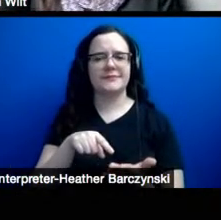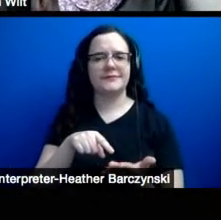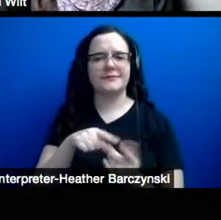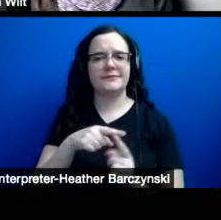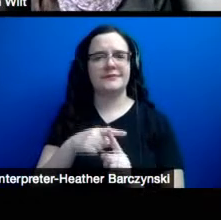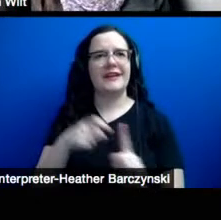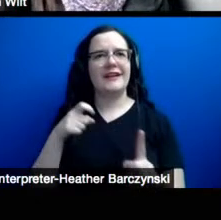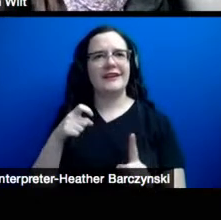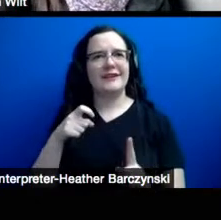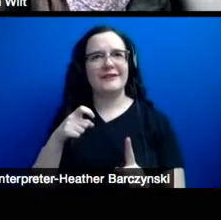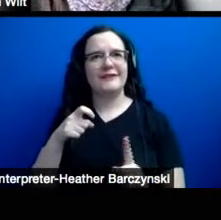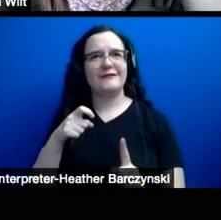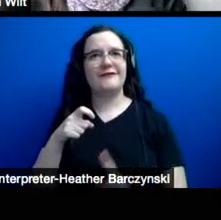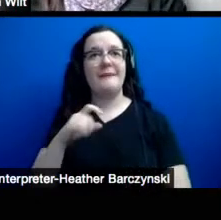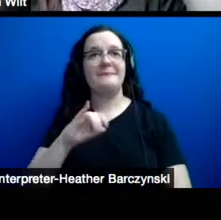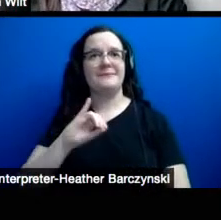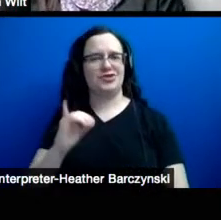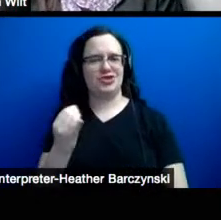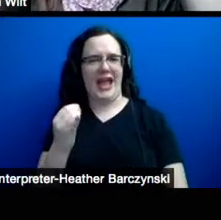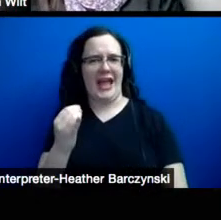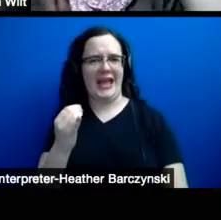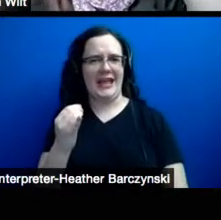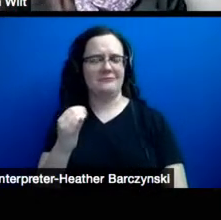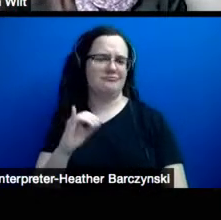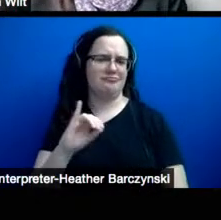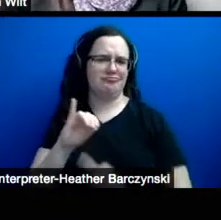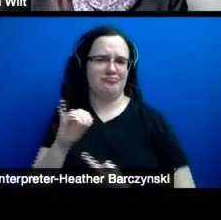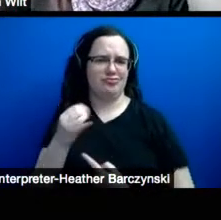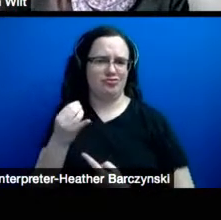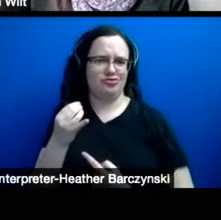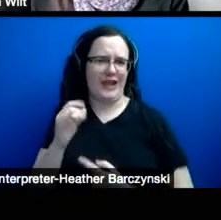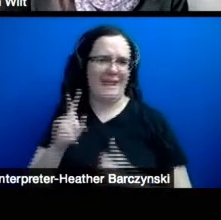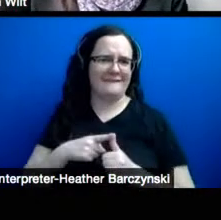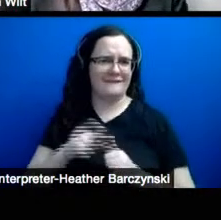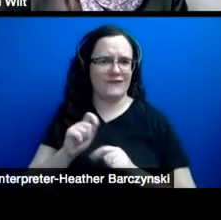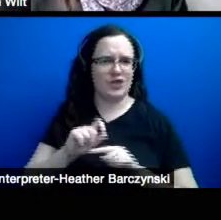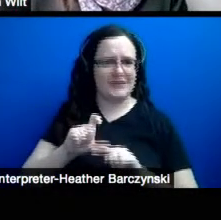Jay, that's an initial, Freeman.